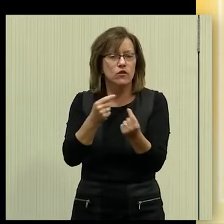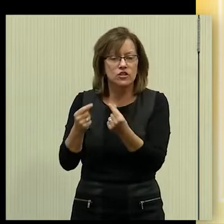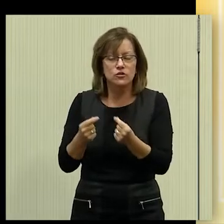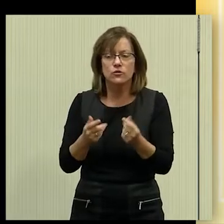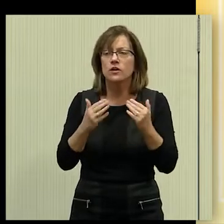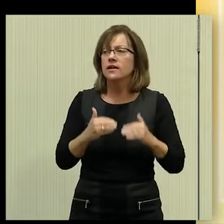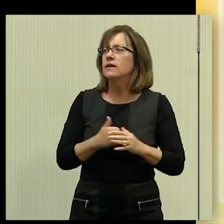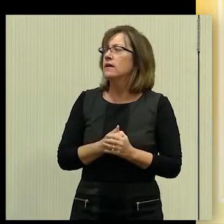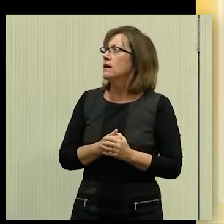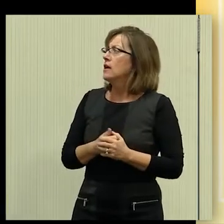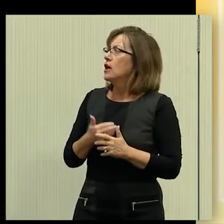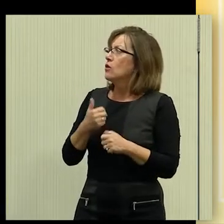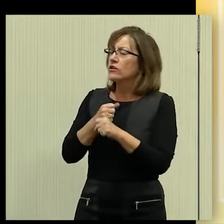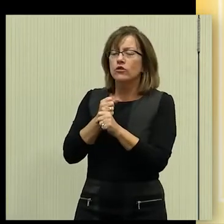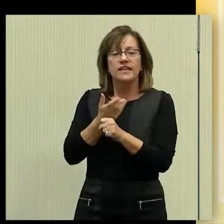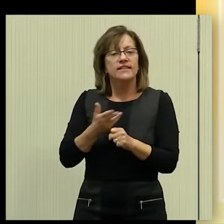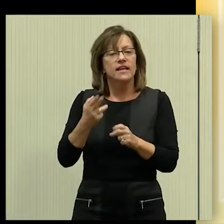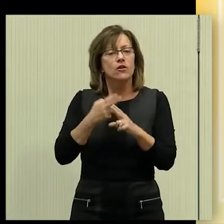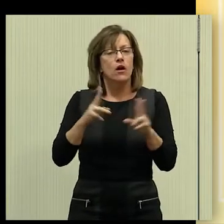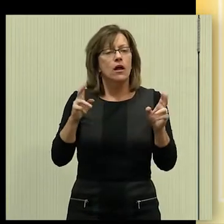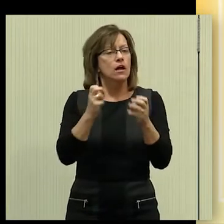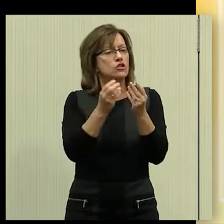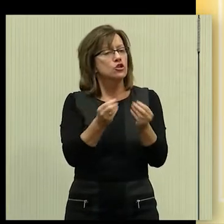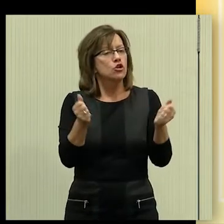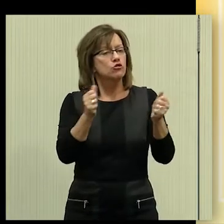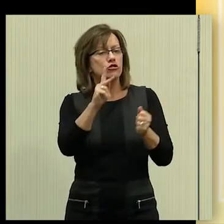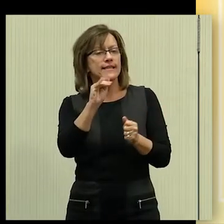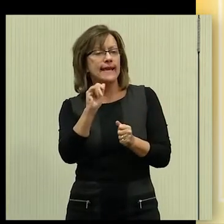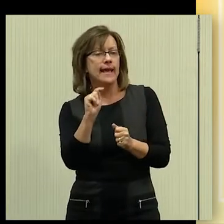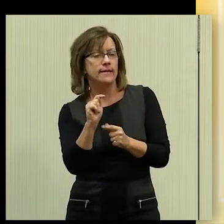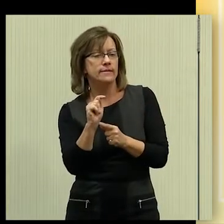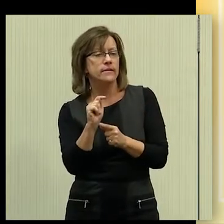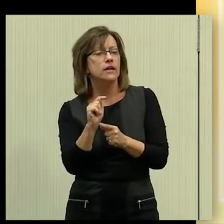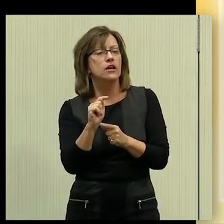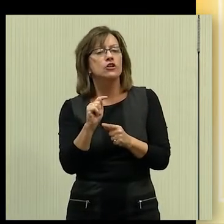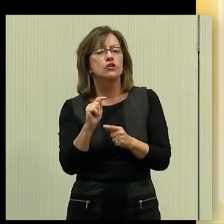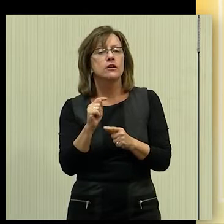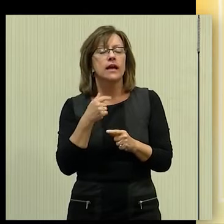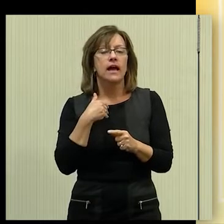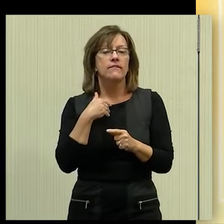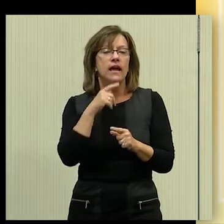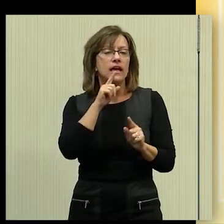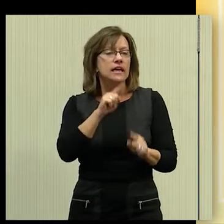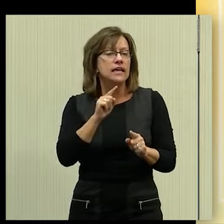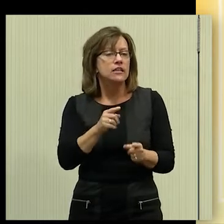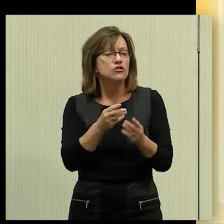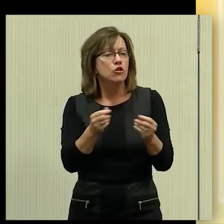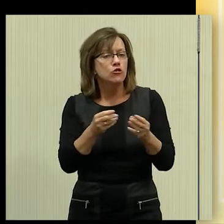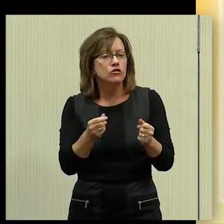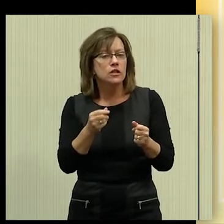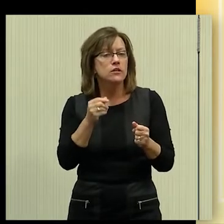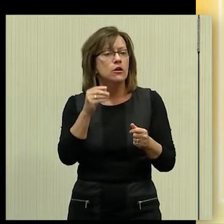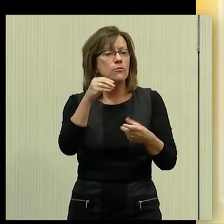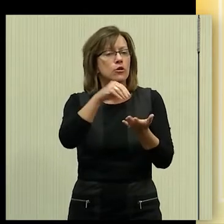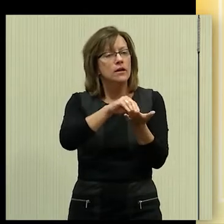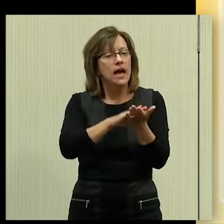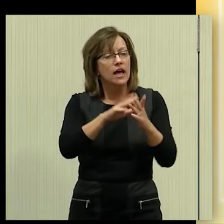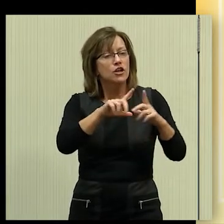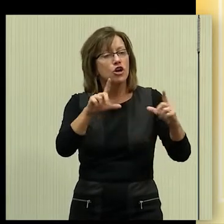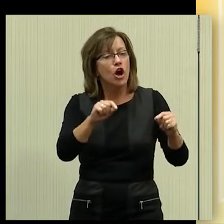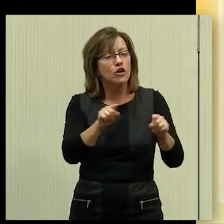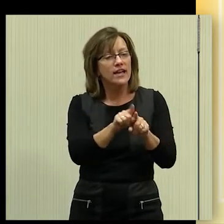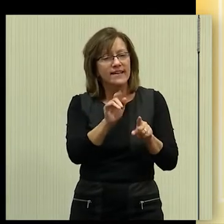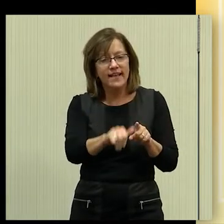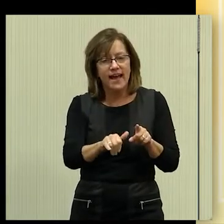called solution kits where children can, you can put solutions like these in cards like this